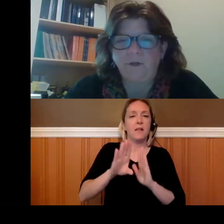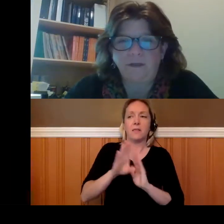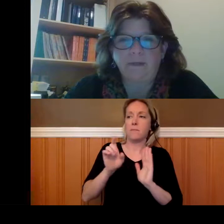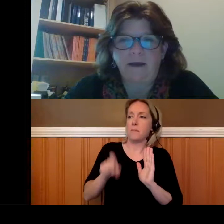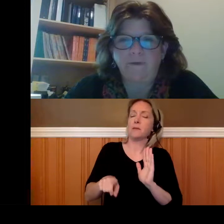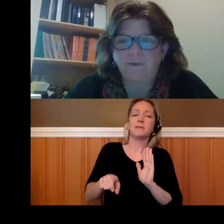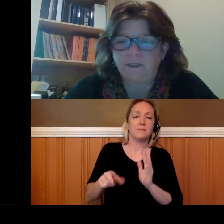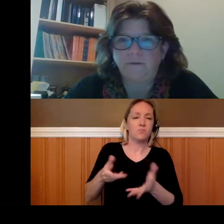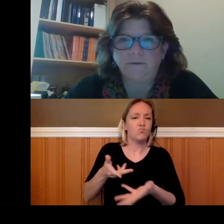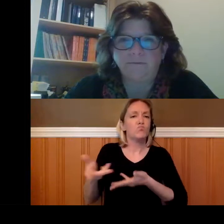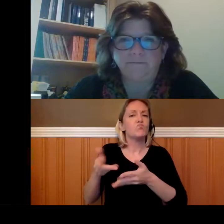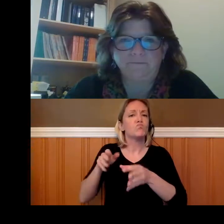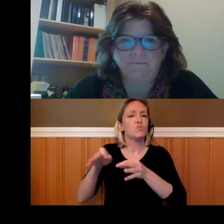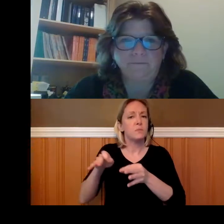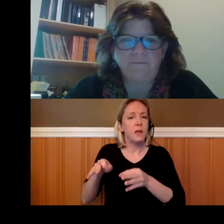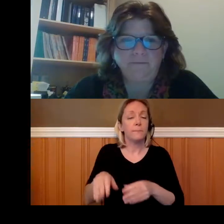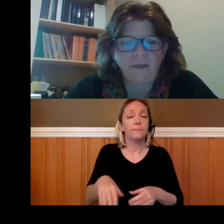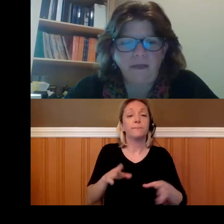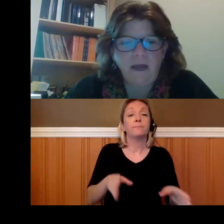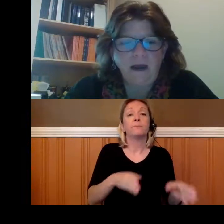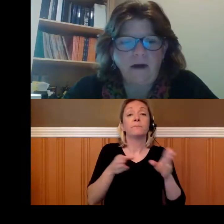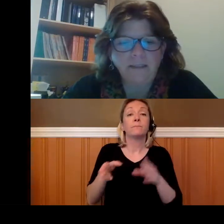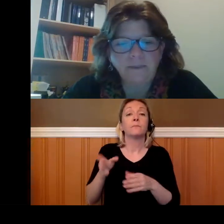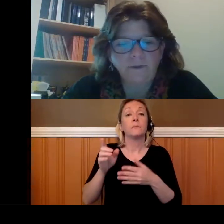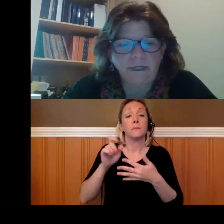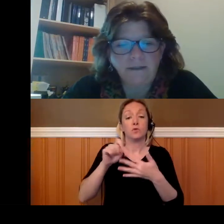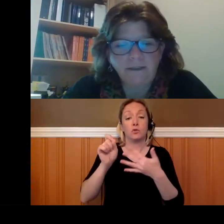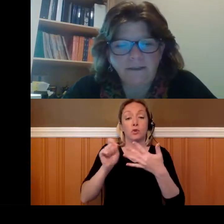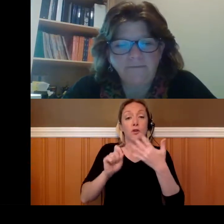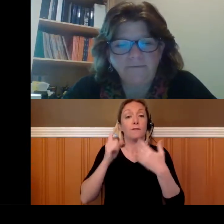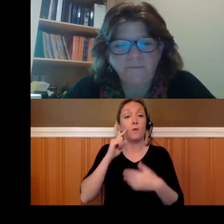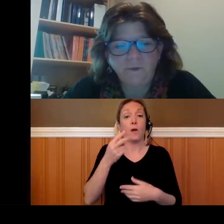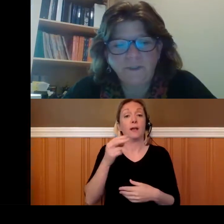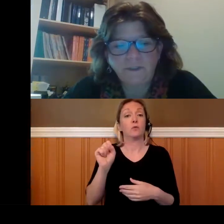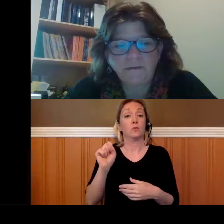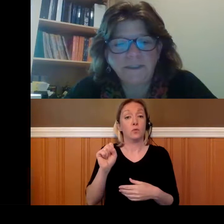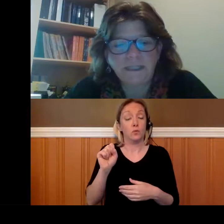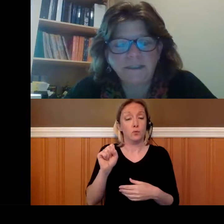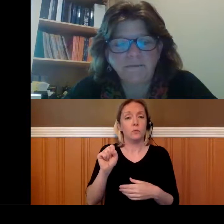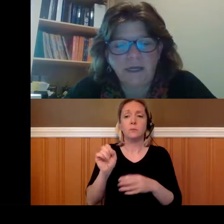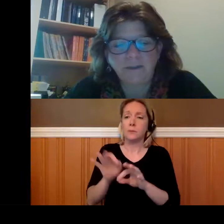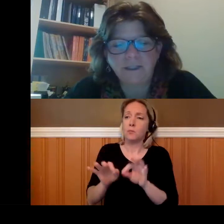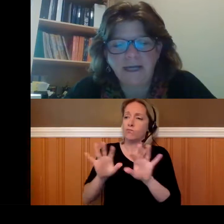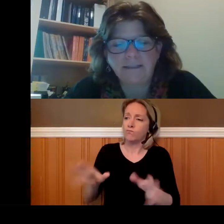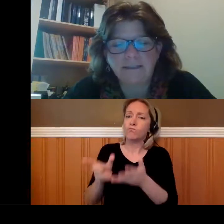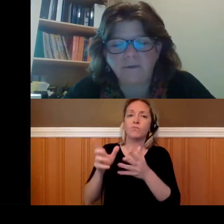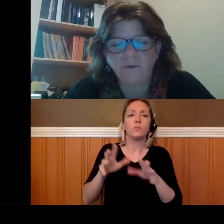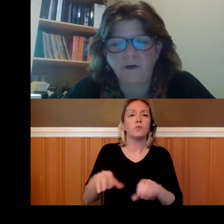skills. Our high school checklists, we want students to take some challenging classes in those core